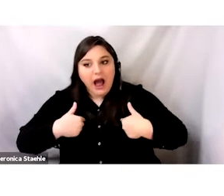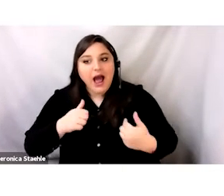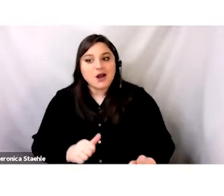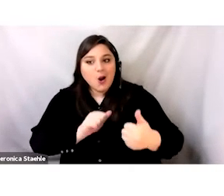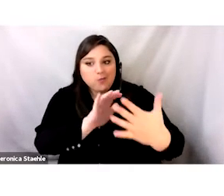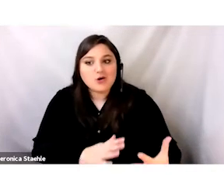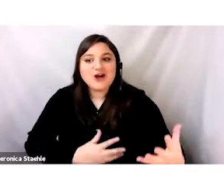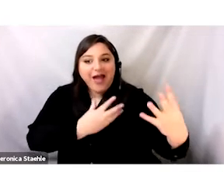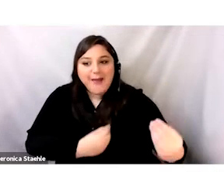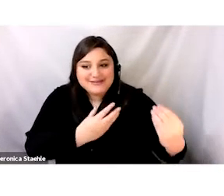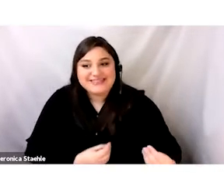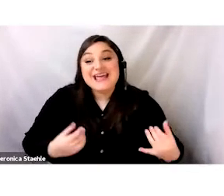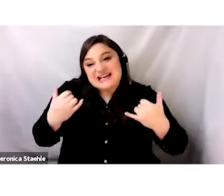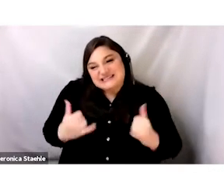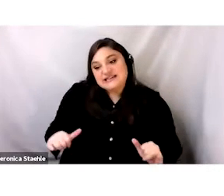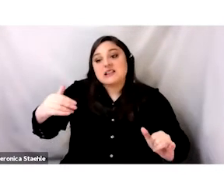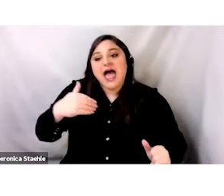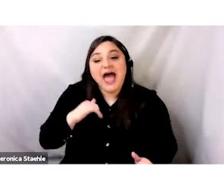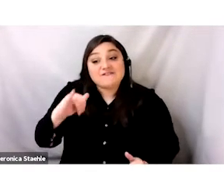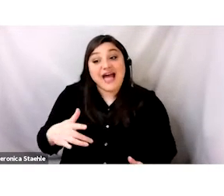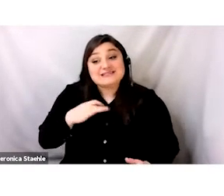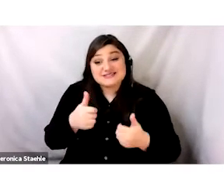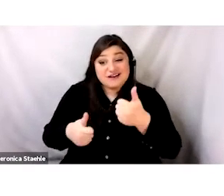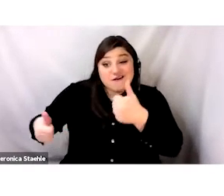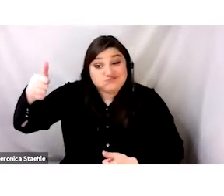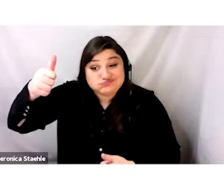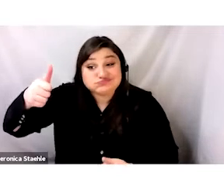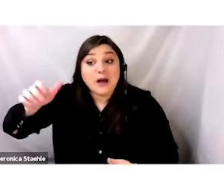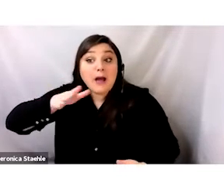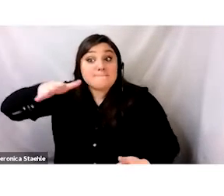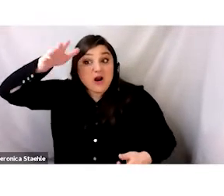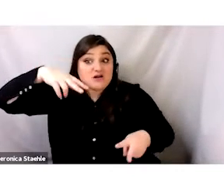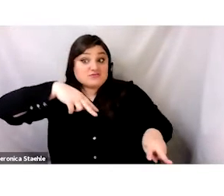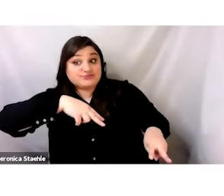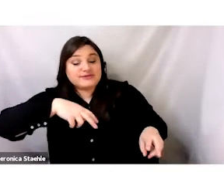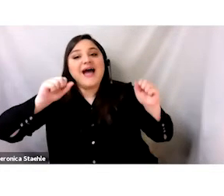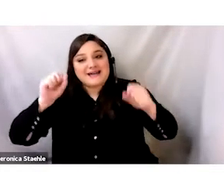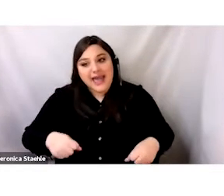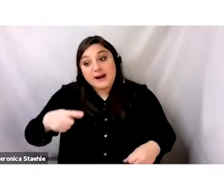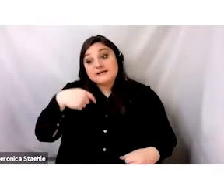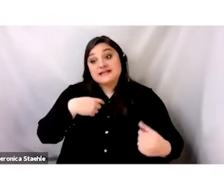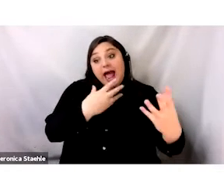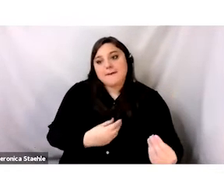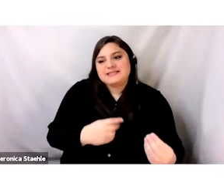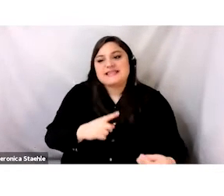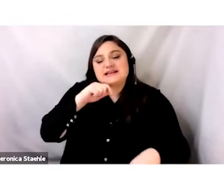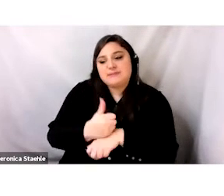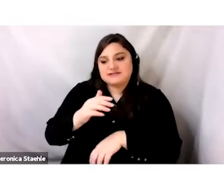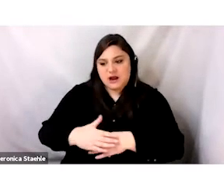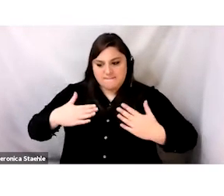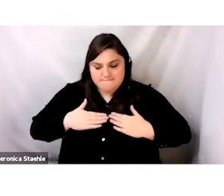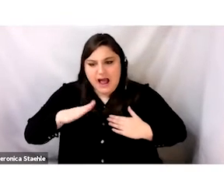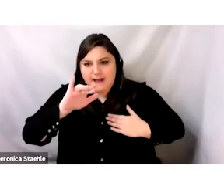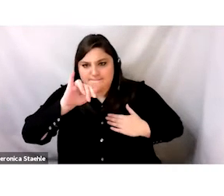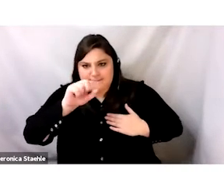many cases, paternalistic versus you really reflecting on what are my biases, what are my unseen areas, how